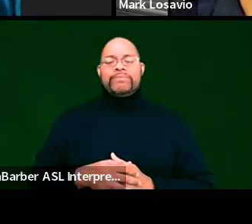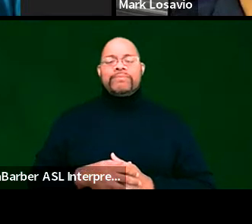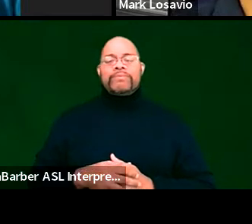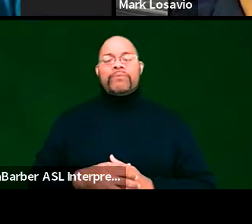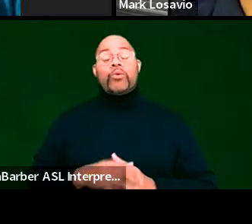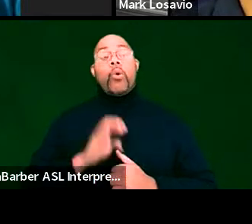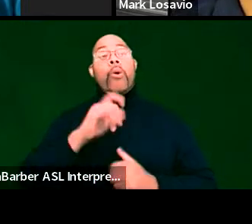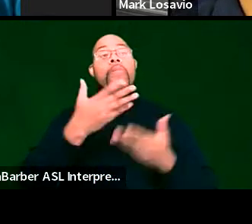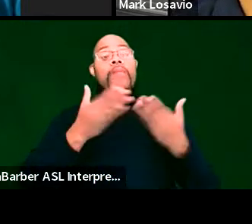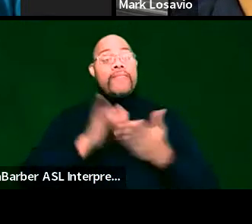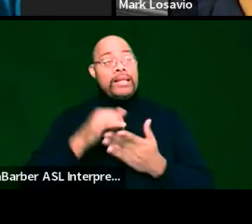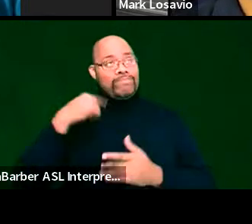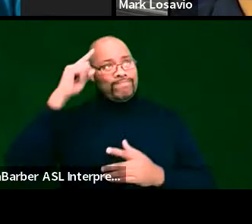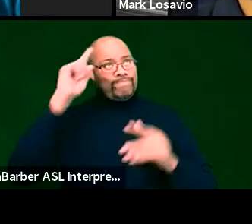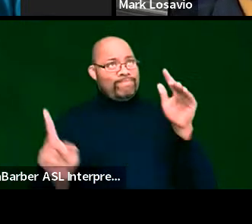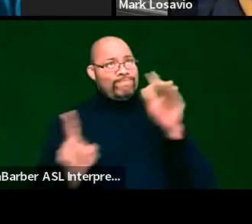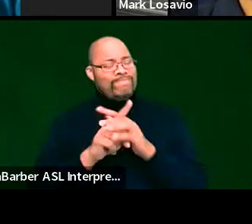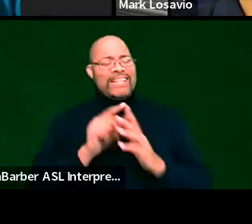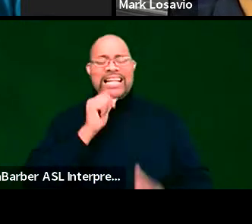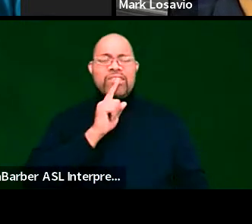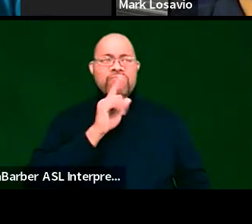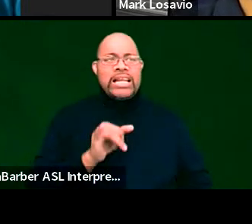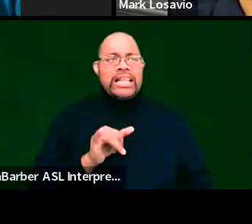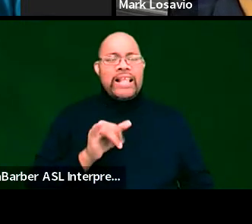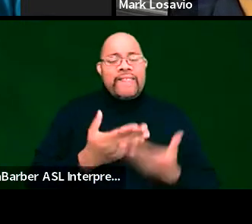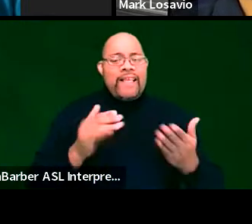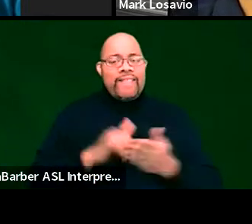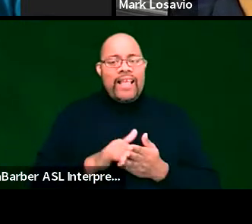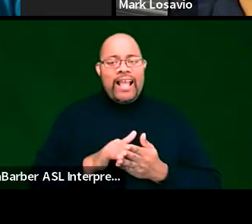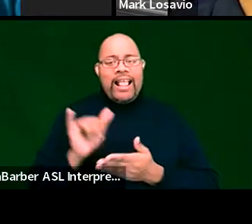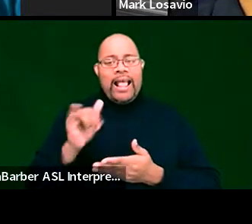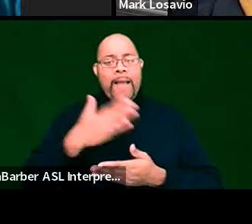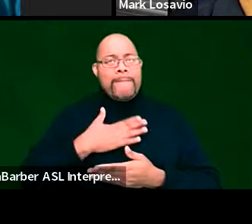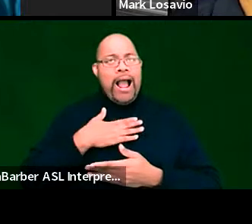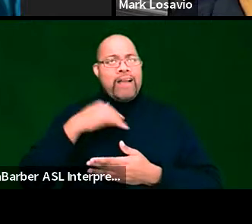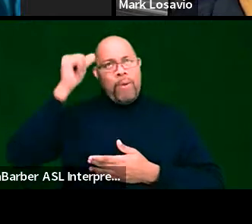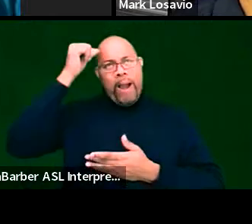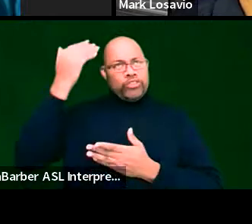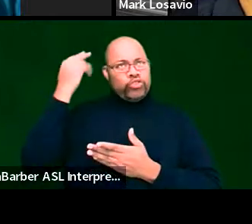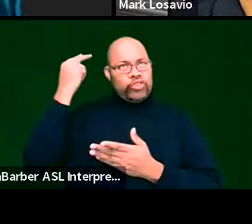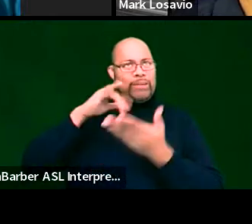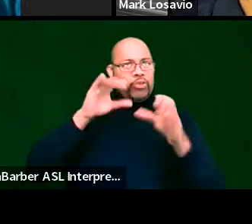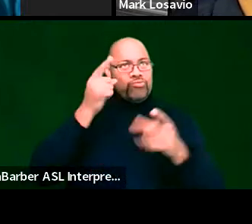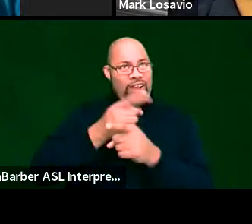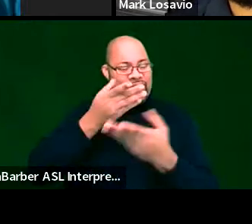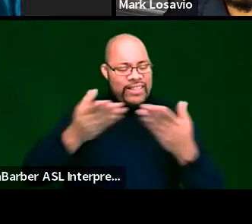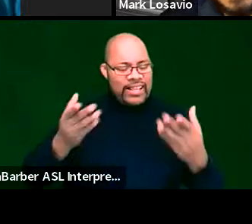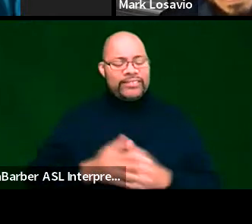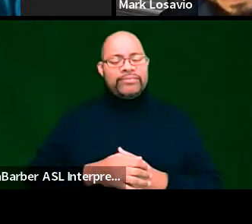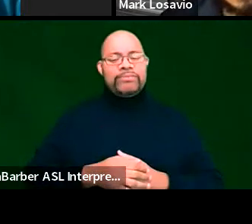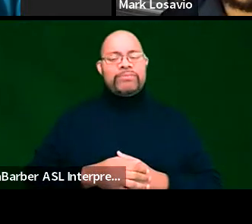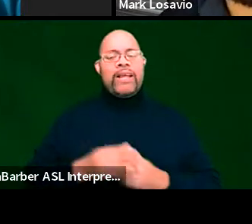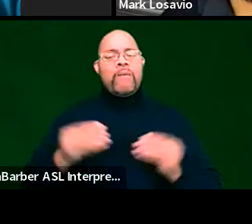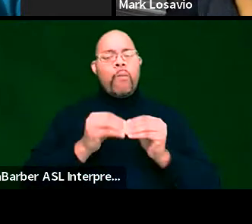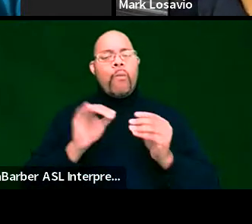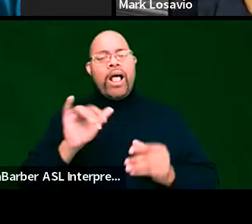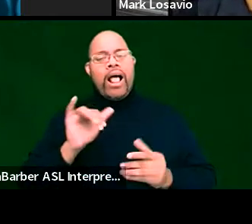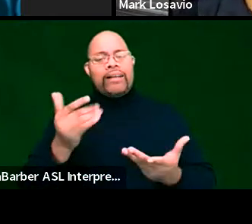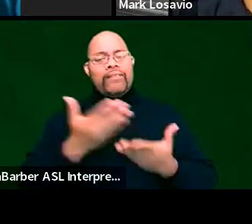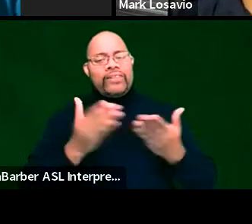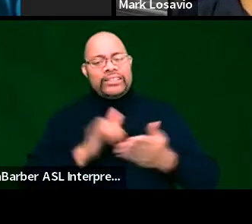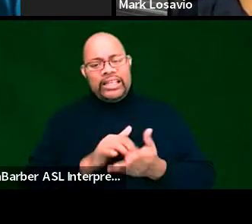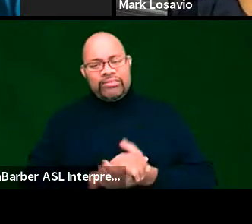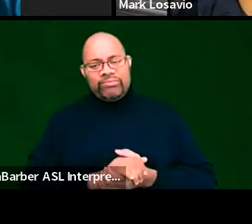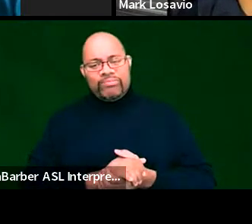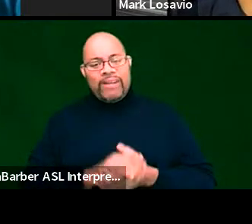Well, the things that come to my mind aren't necessarily the things that are like my reminders that I'm doing the right thing. They're more just like things